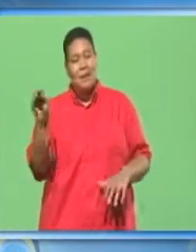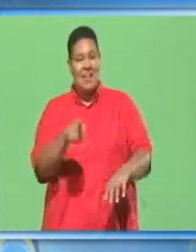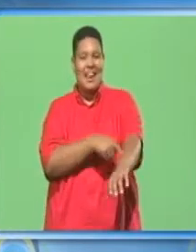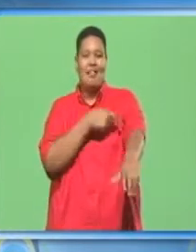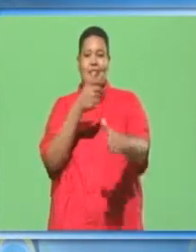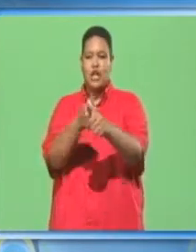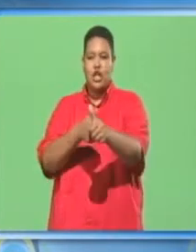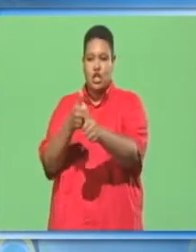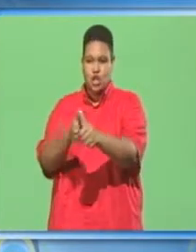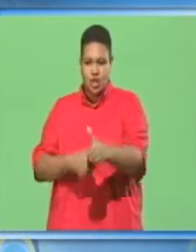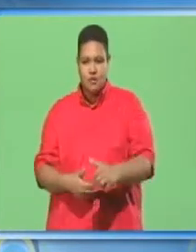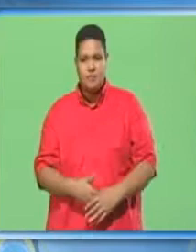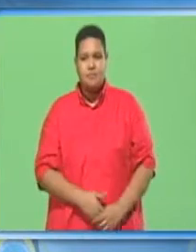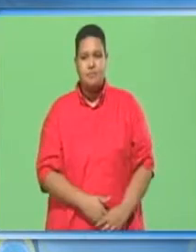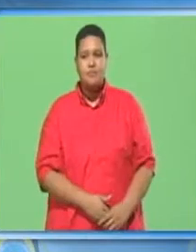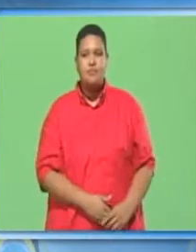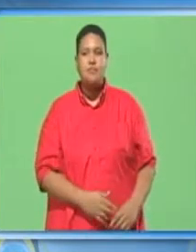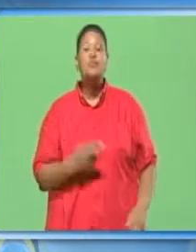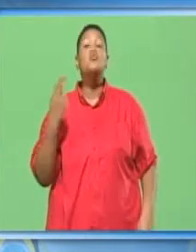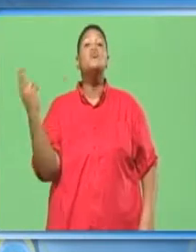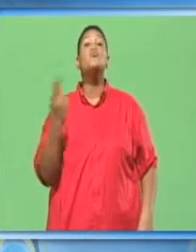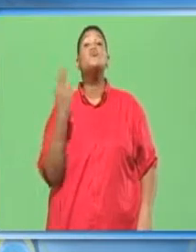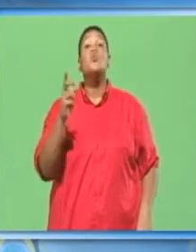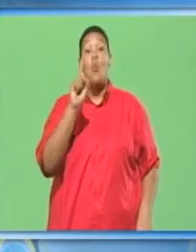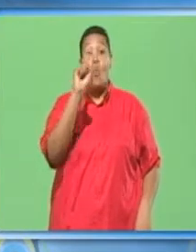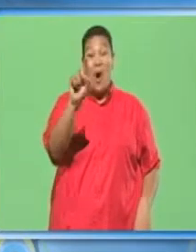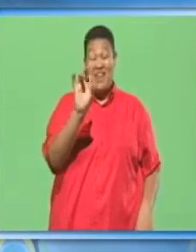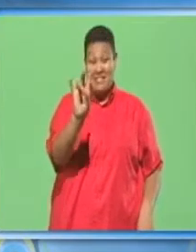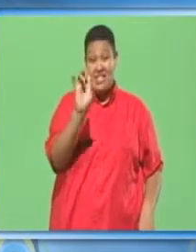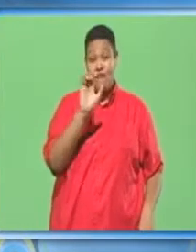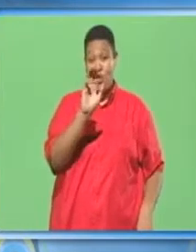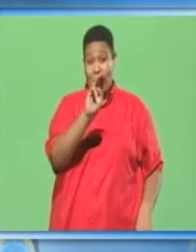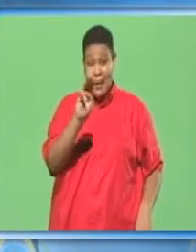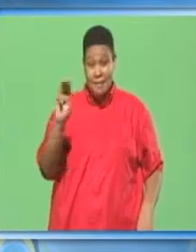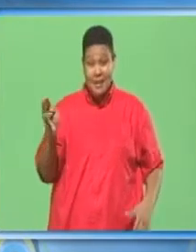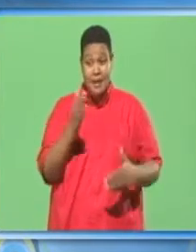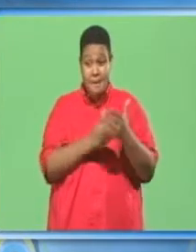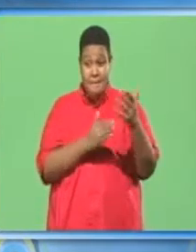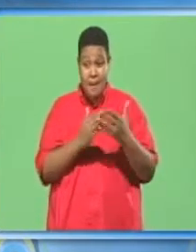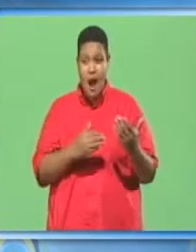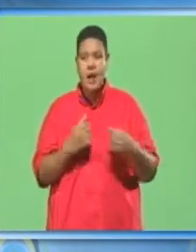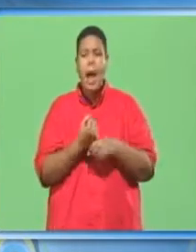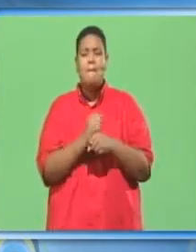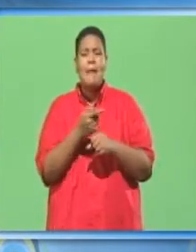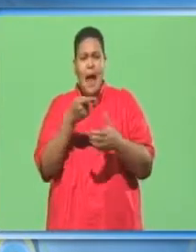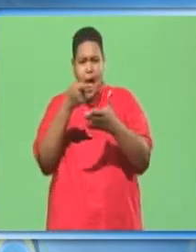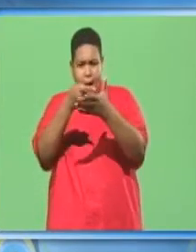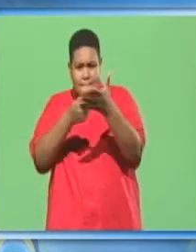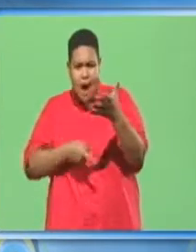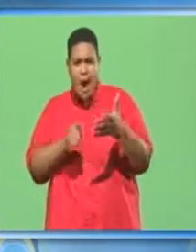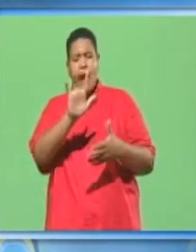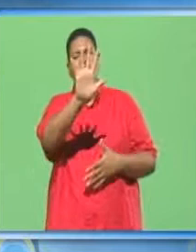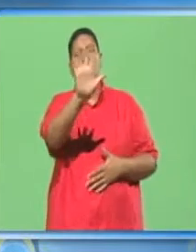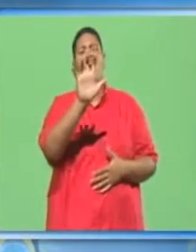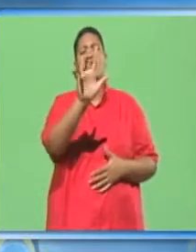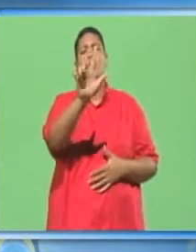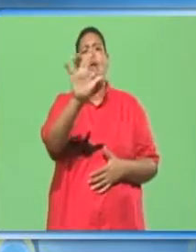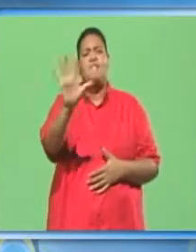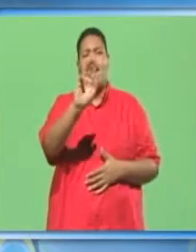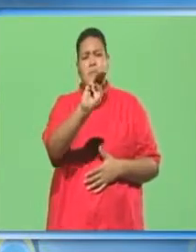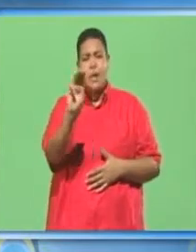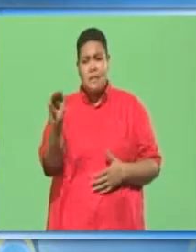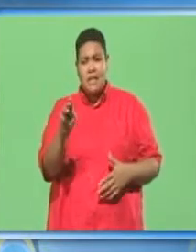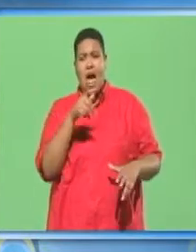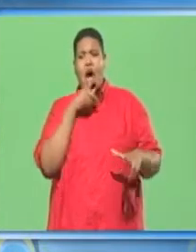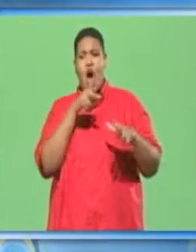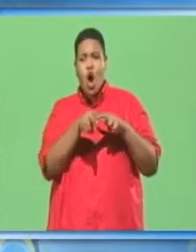each. Use one of the 700 millimeter piece and make a mark at 525 millimeter